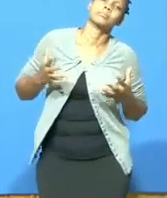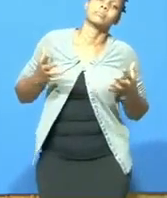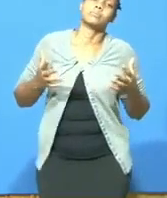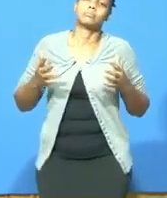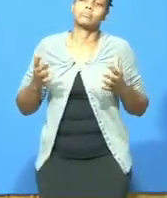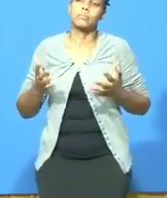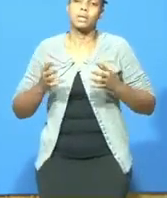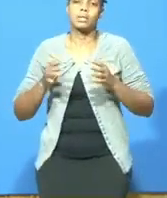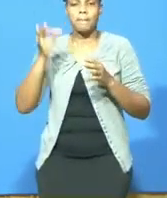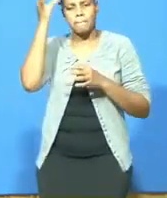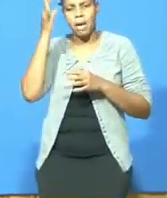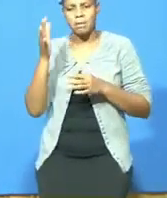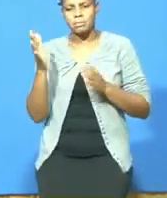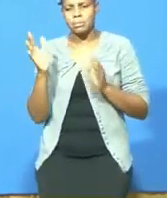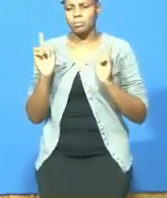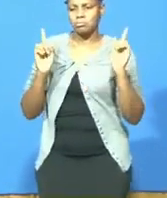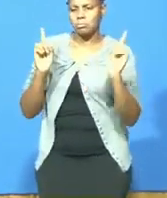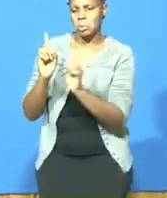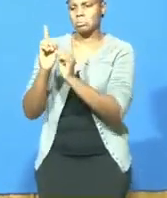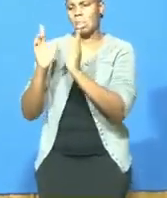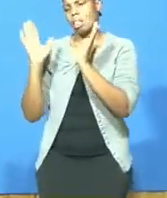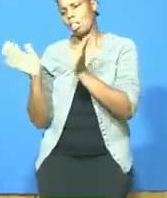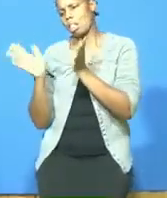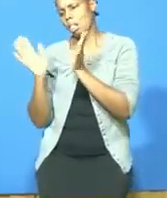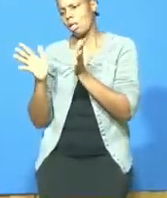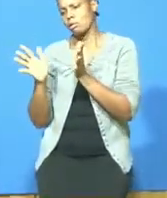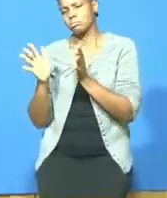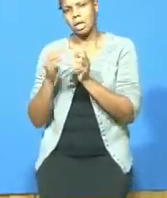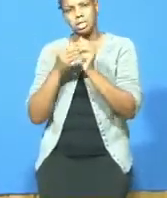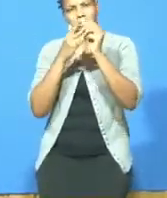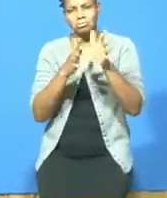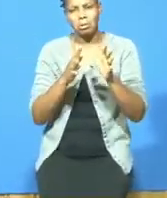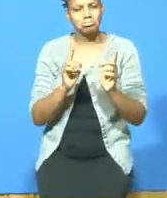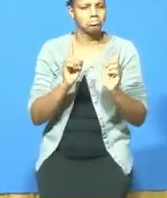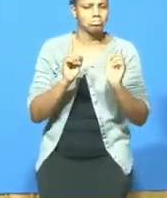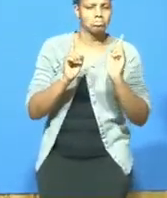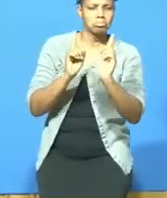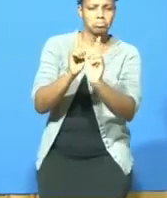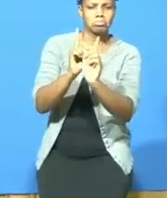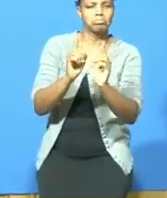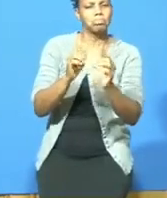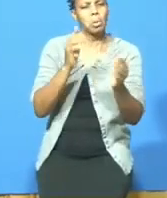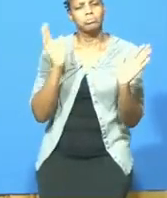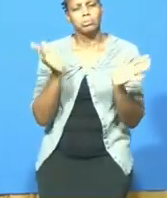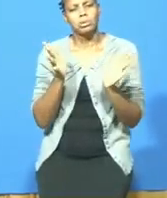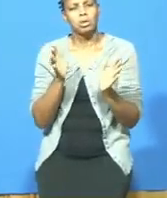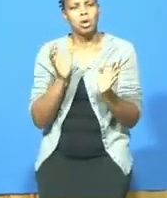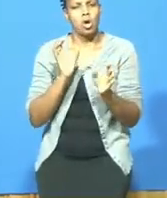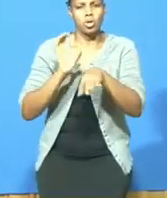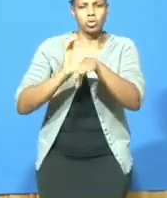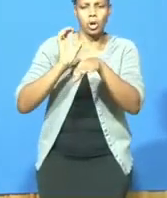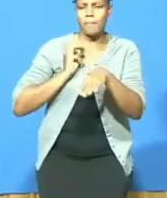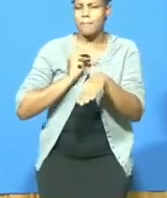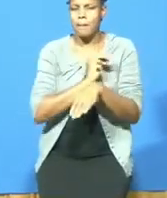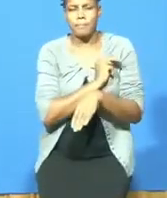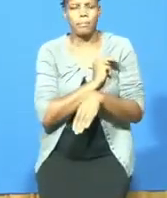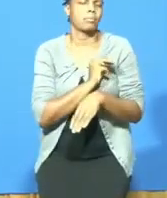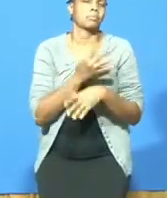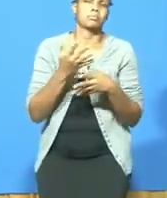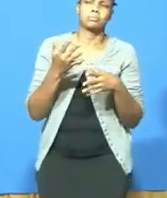Talk to a pastor. Talk to a leader. Talk to a church member. Get